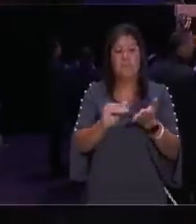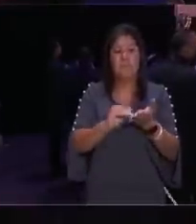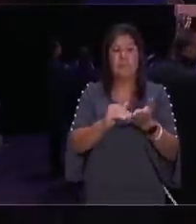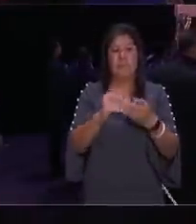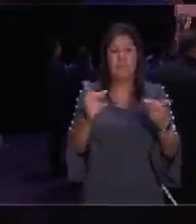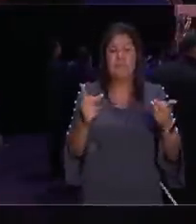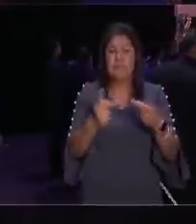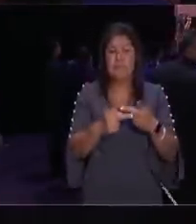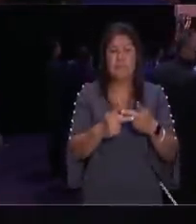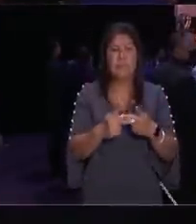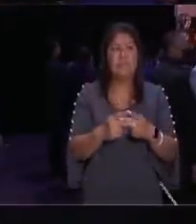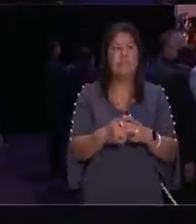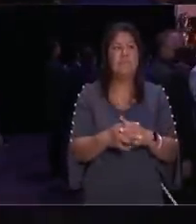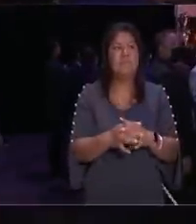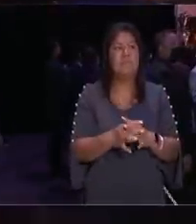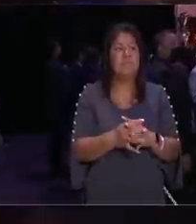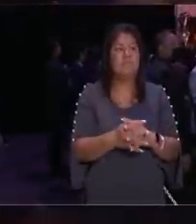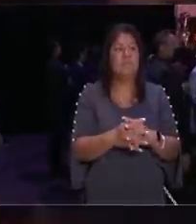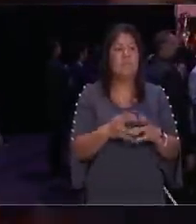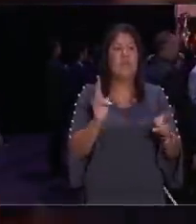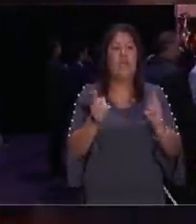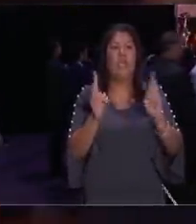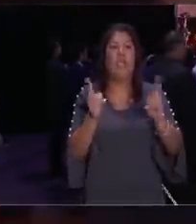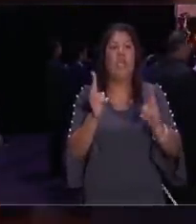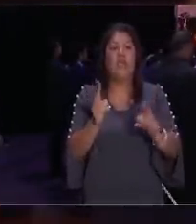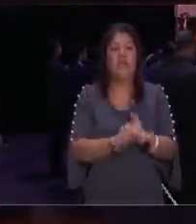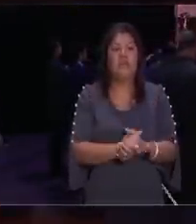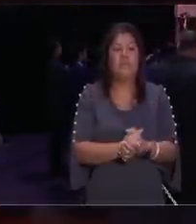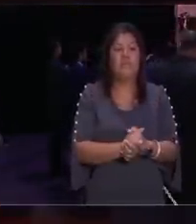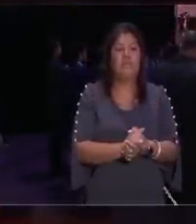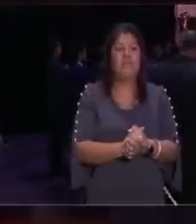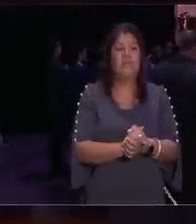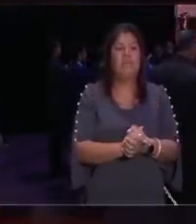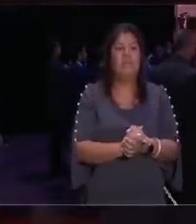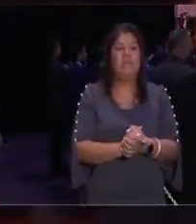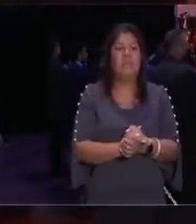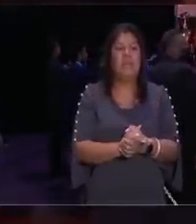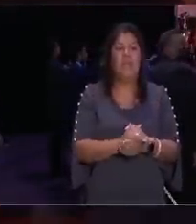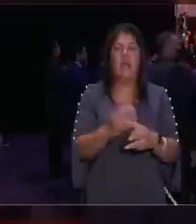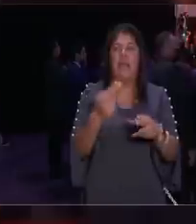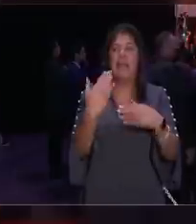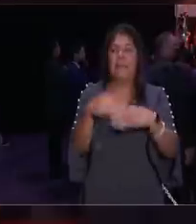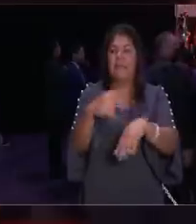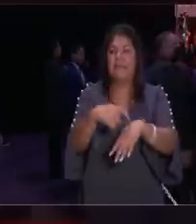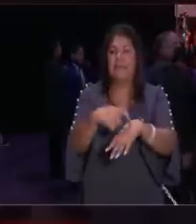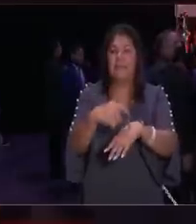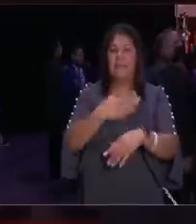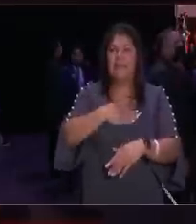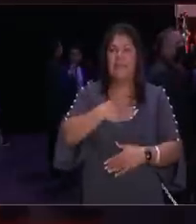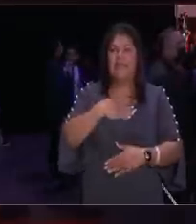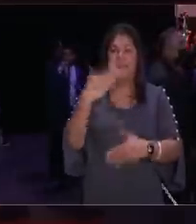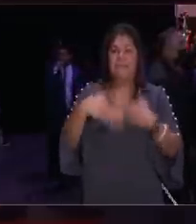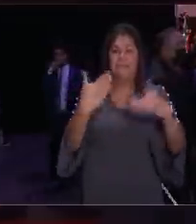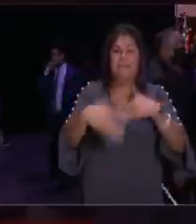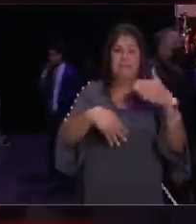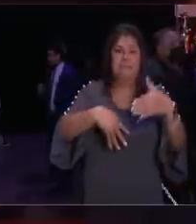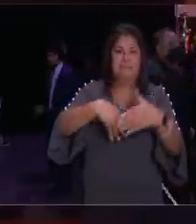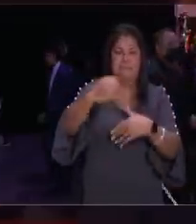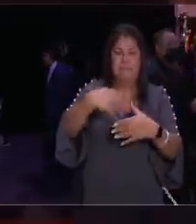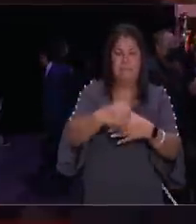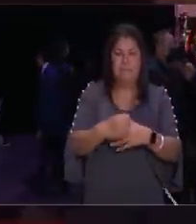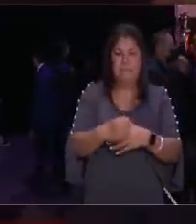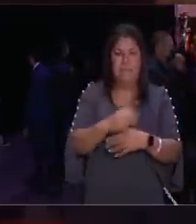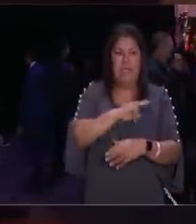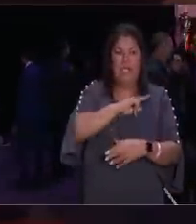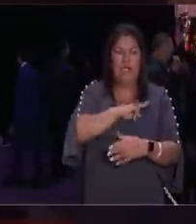from here as promptly as you can. We don't have much time, so if you can help us at this time, do